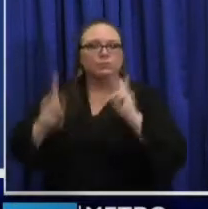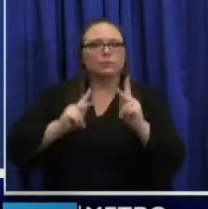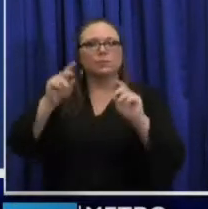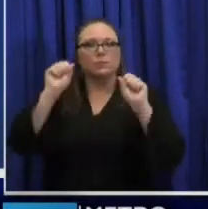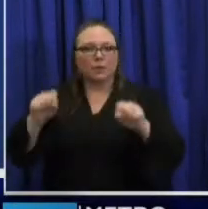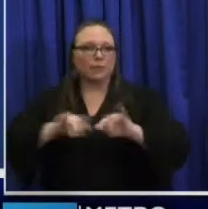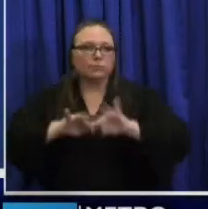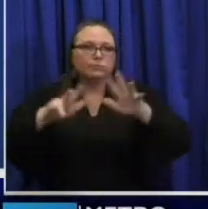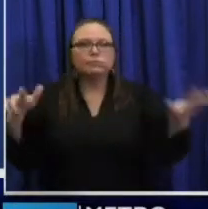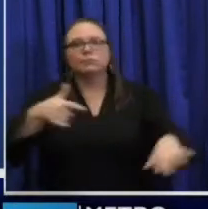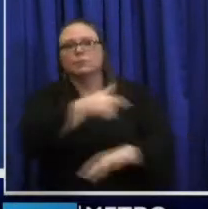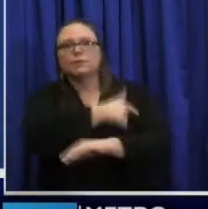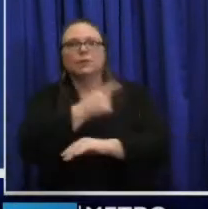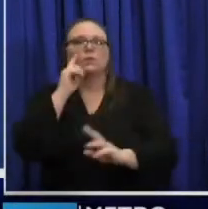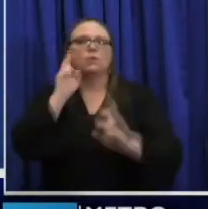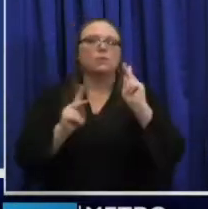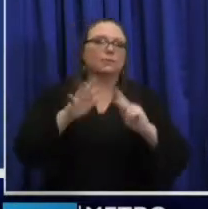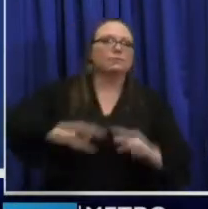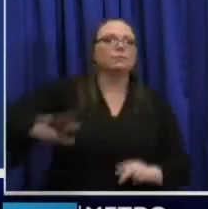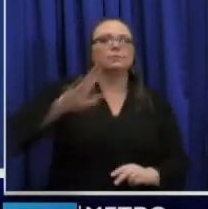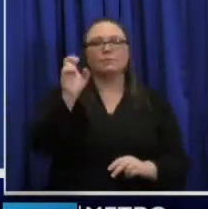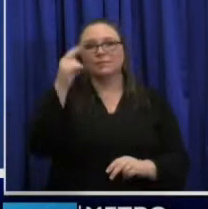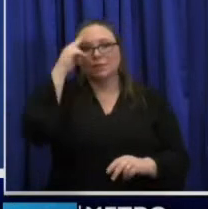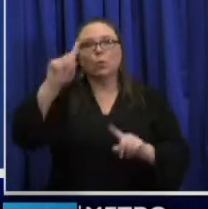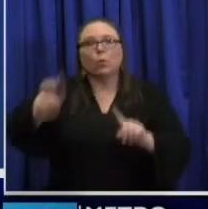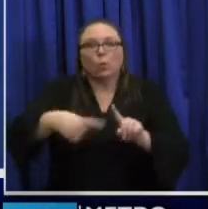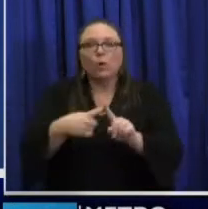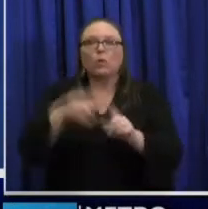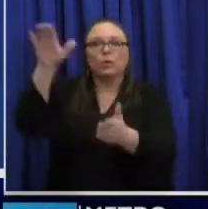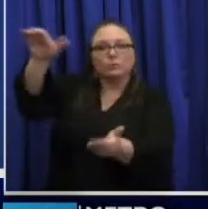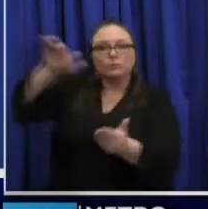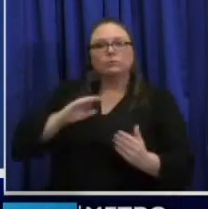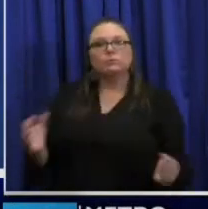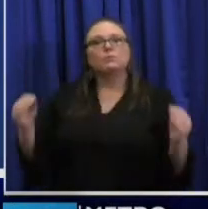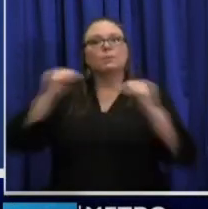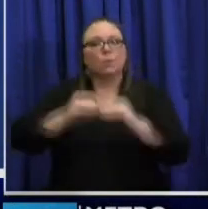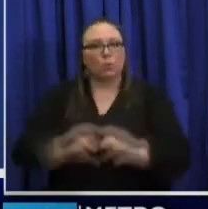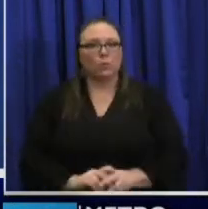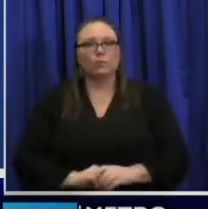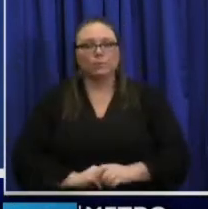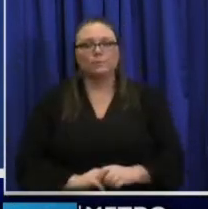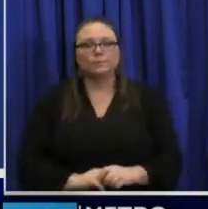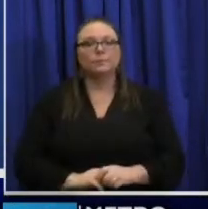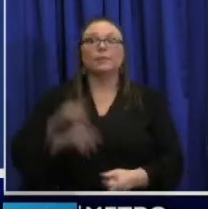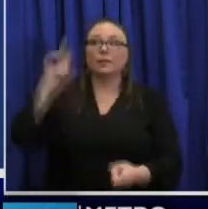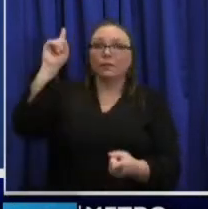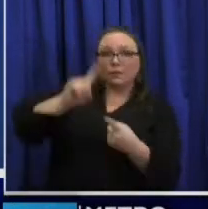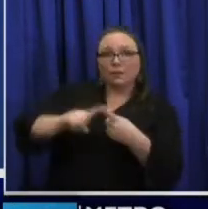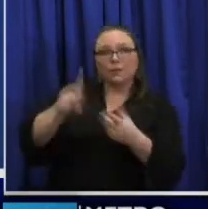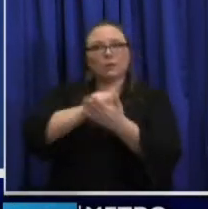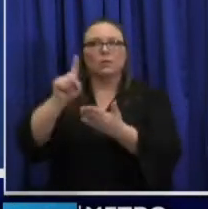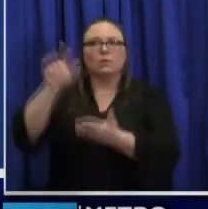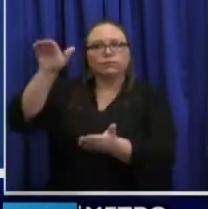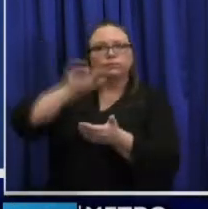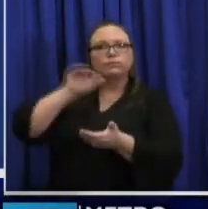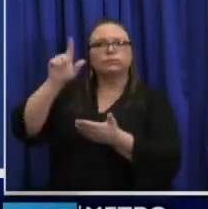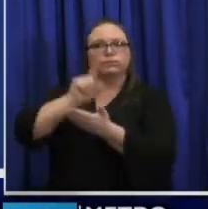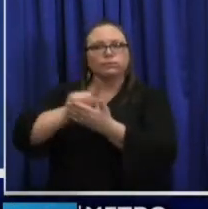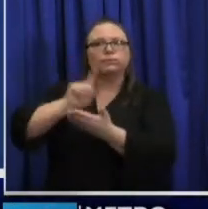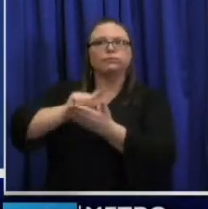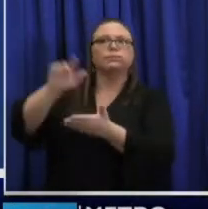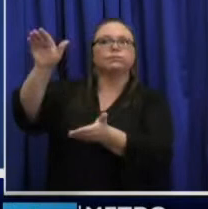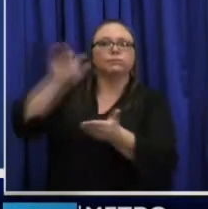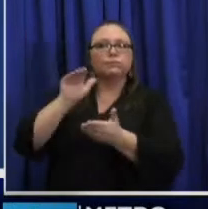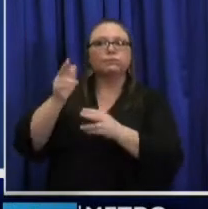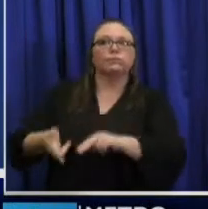immunize our residents when we begin receiving more vaccine. But until our weekly shipments increase,